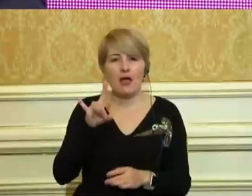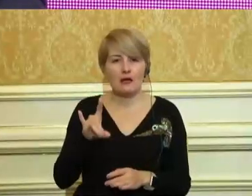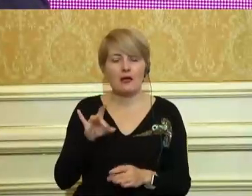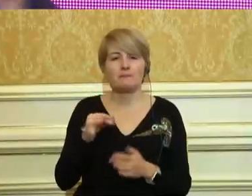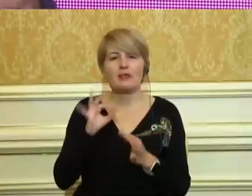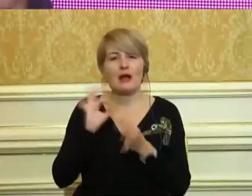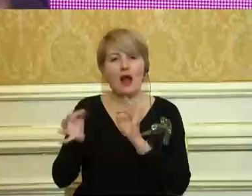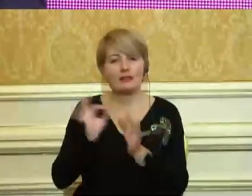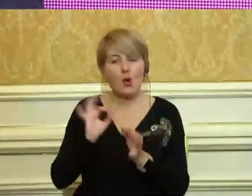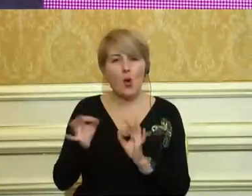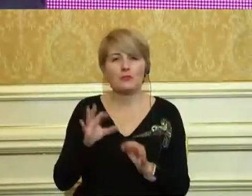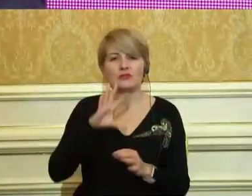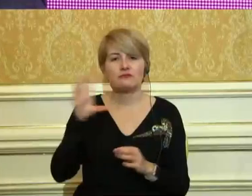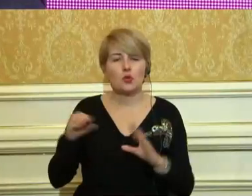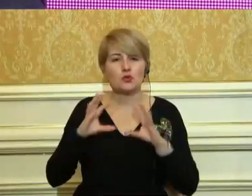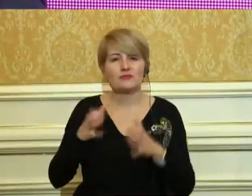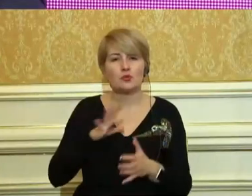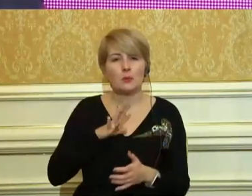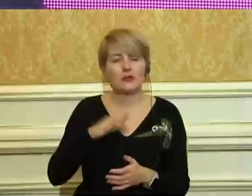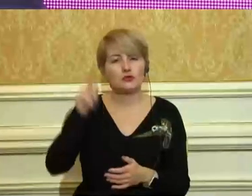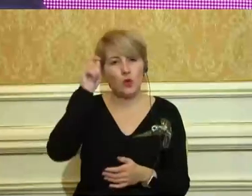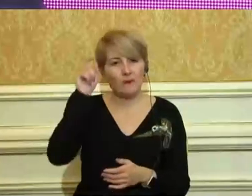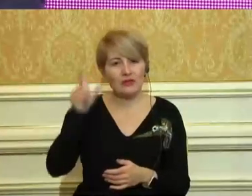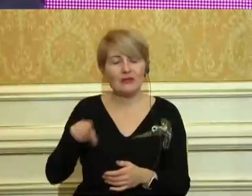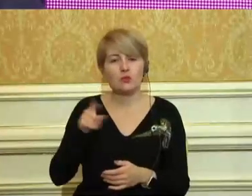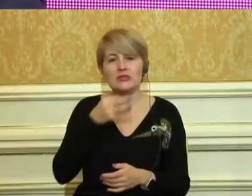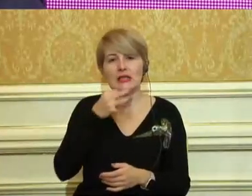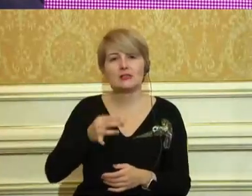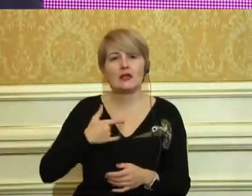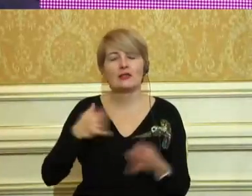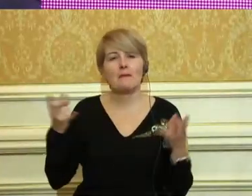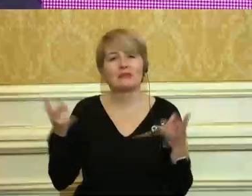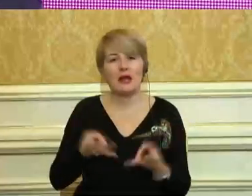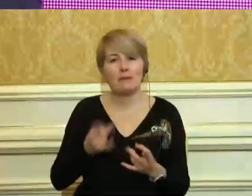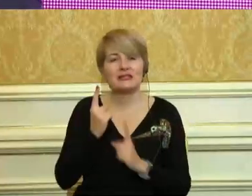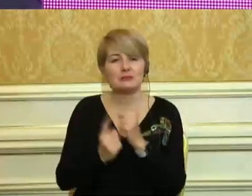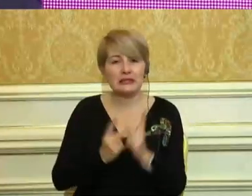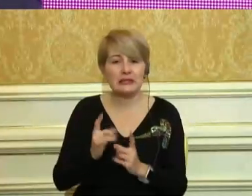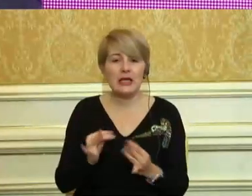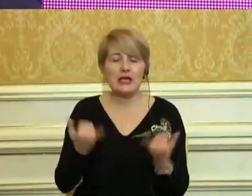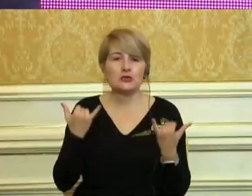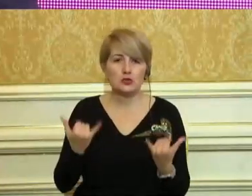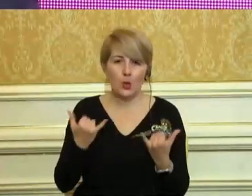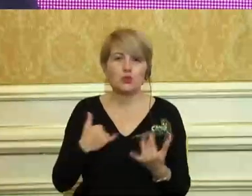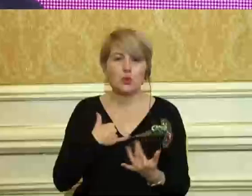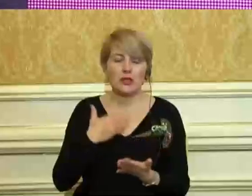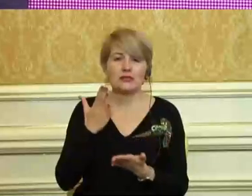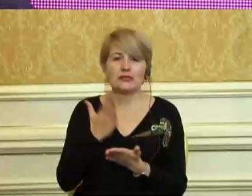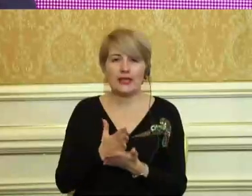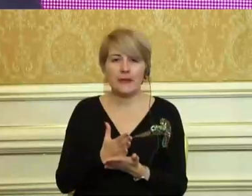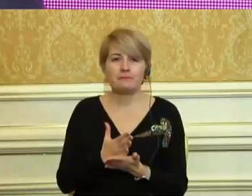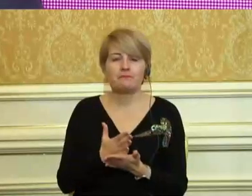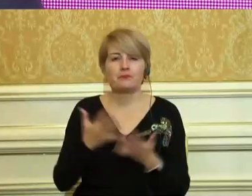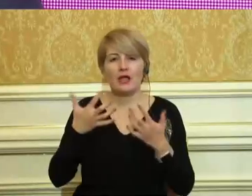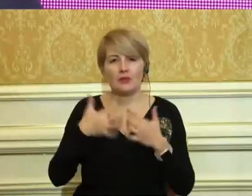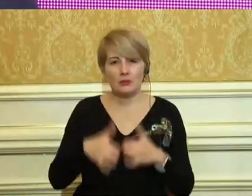males, male allies I'll call them, who spoke up and said, we need to change it. And today we have an automatic seat for the chair of that